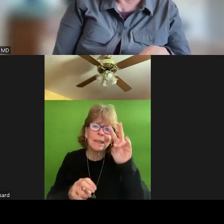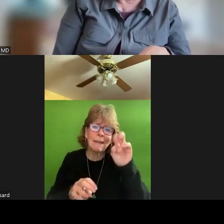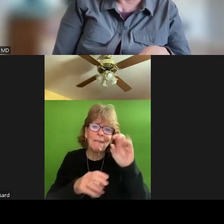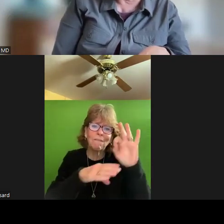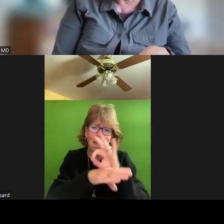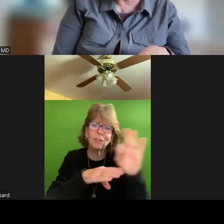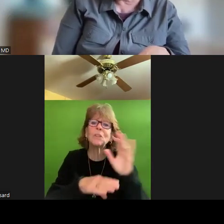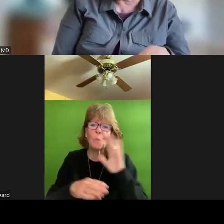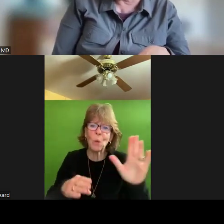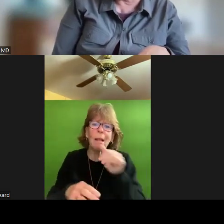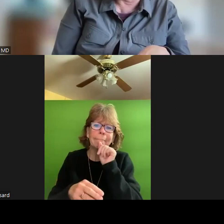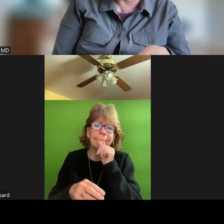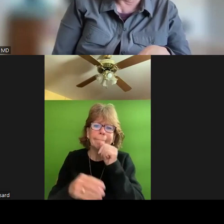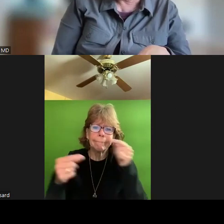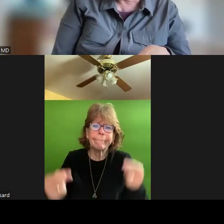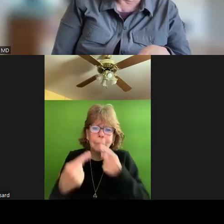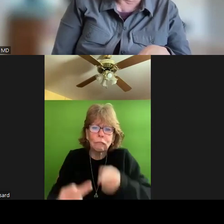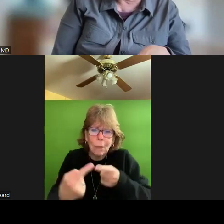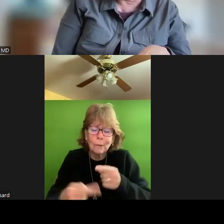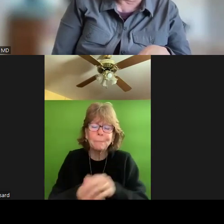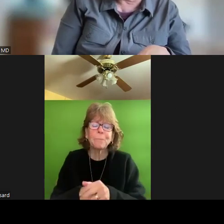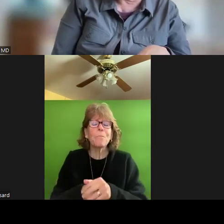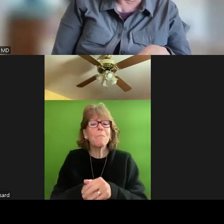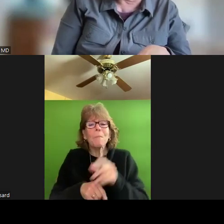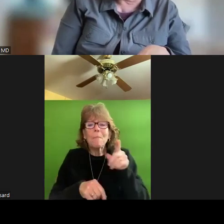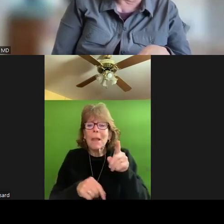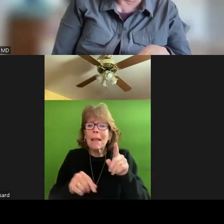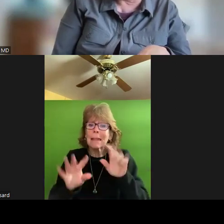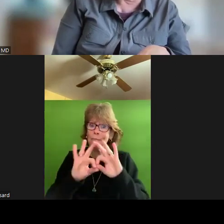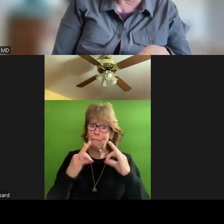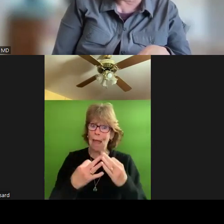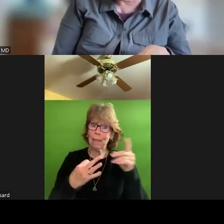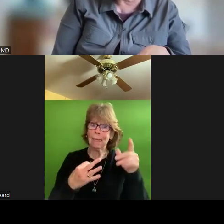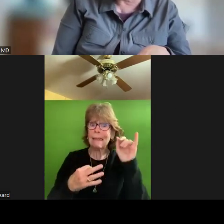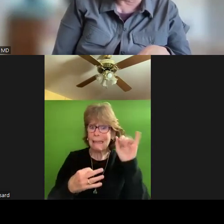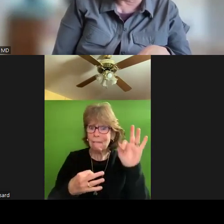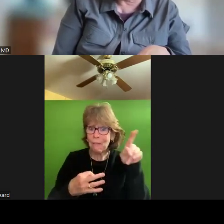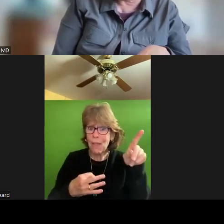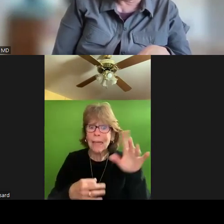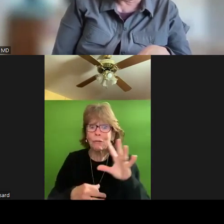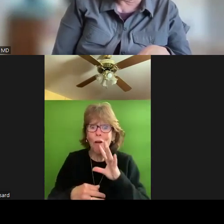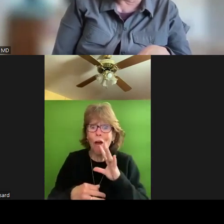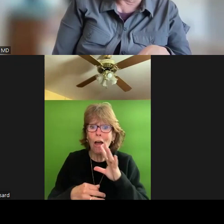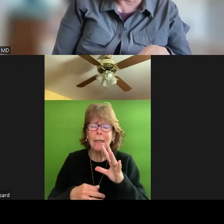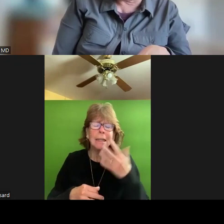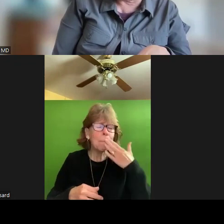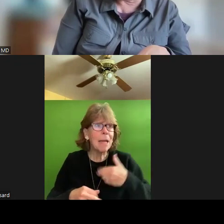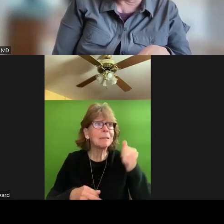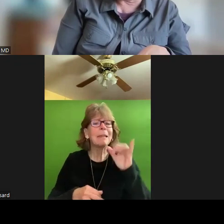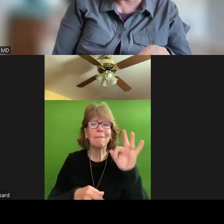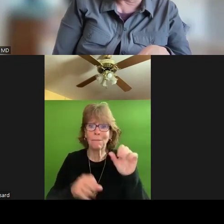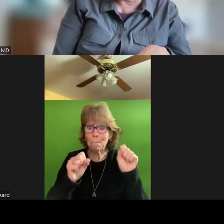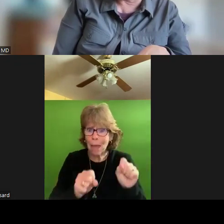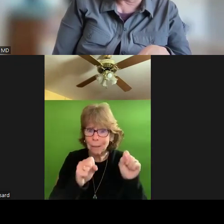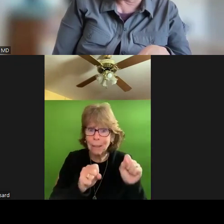Ensuring full access to language, such as the family's spoken language, if possible, and or